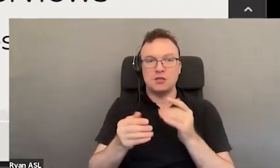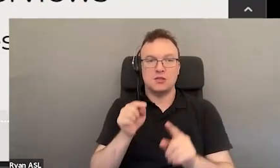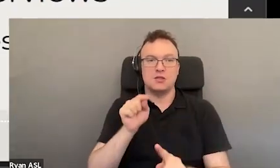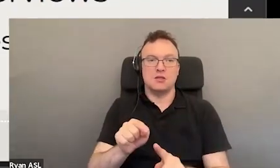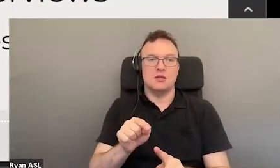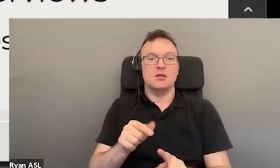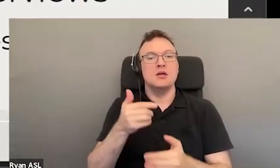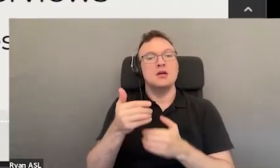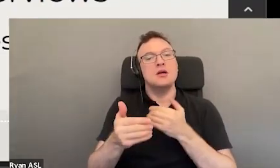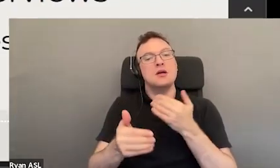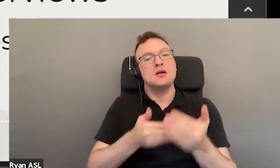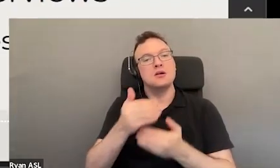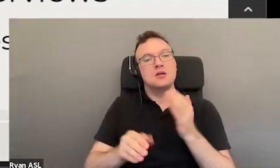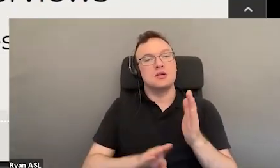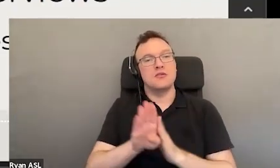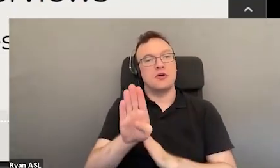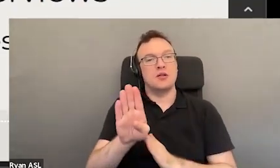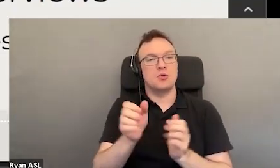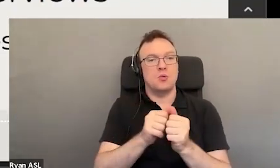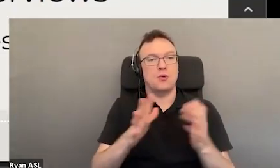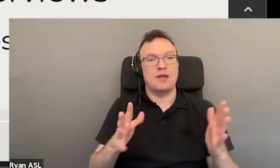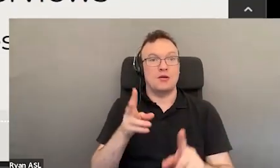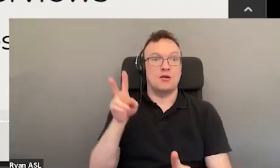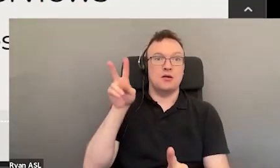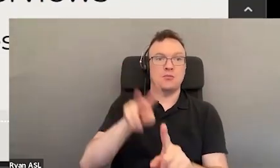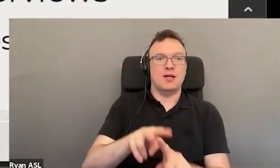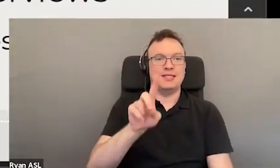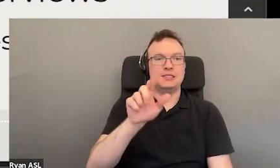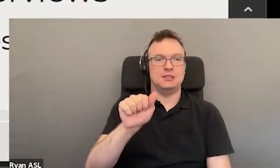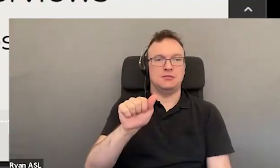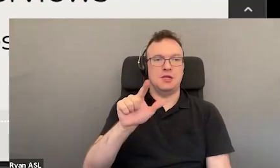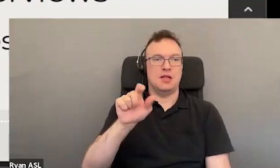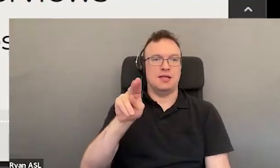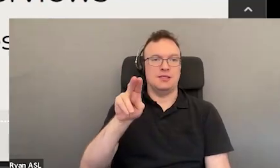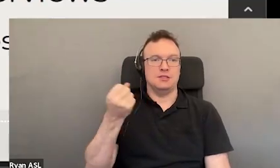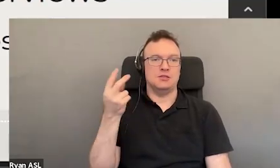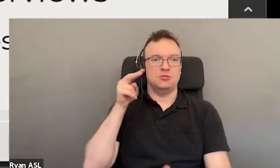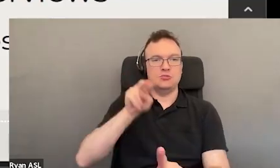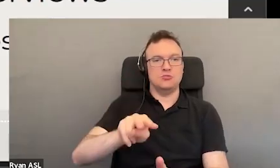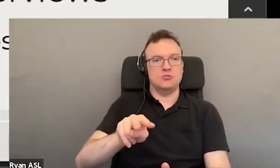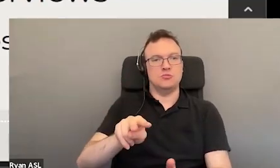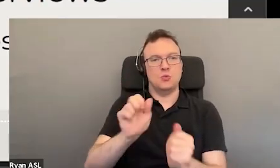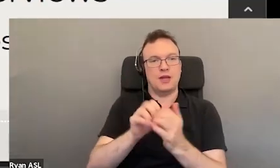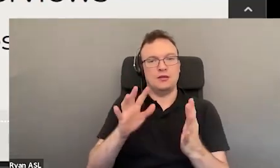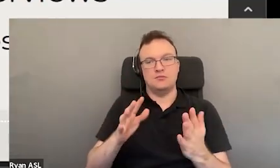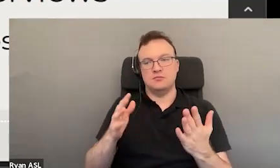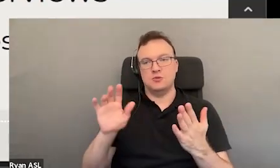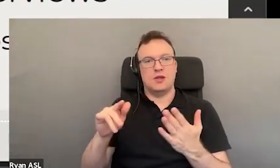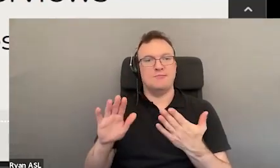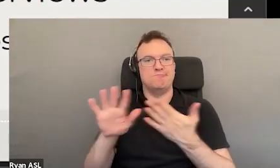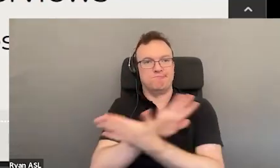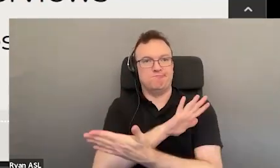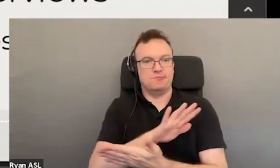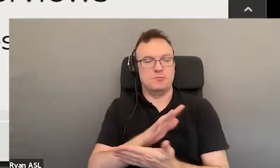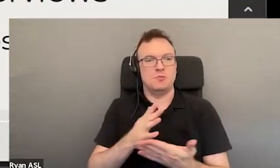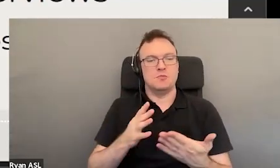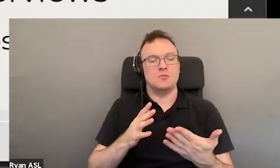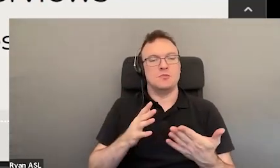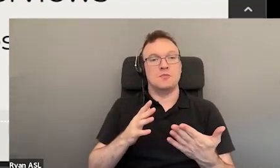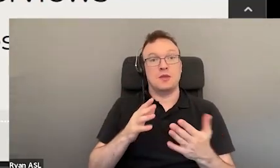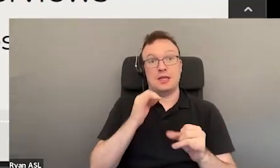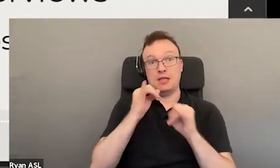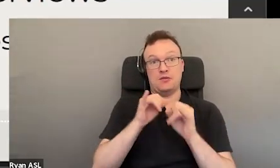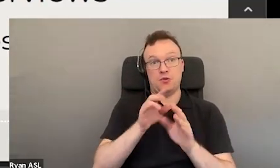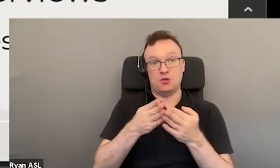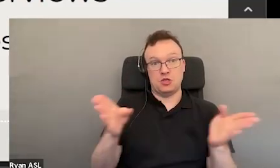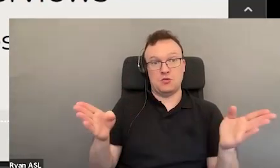are processes that were developed without applying a disability lens. And so interviews in particular, we look at